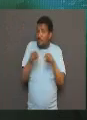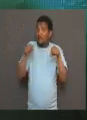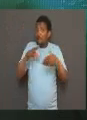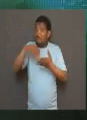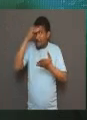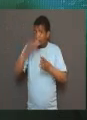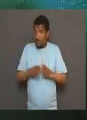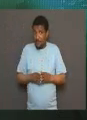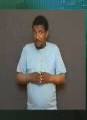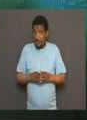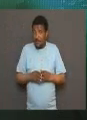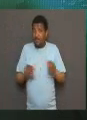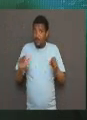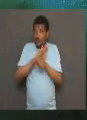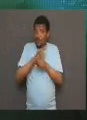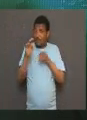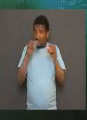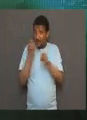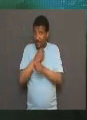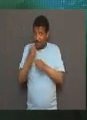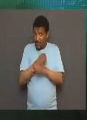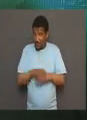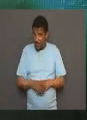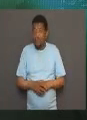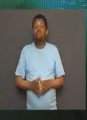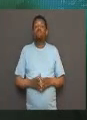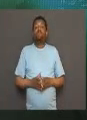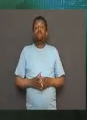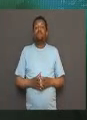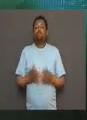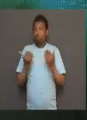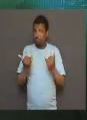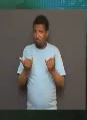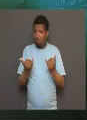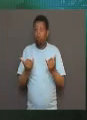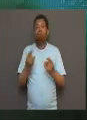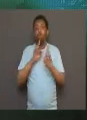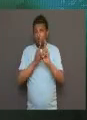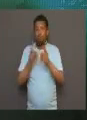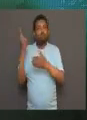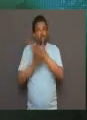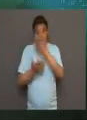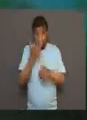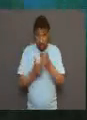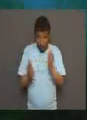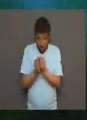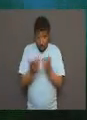this lesson to complete the activity? Let us discuss the answers